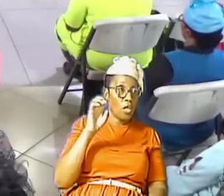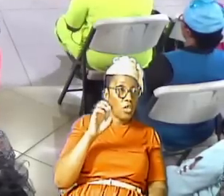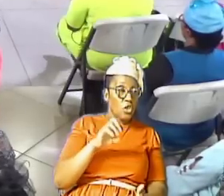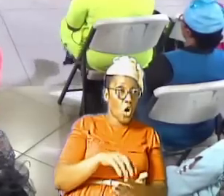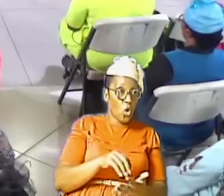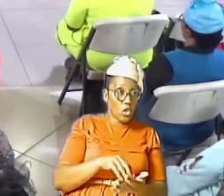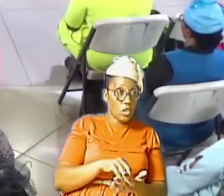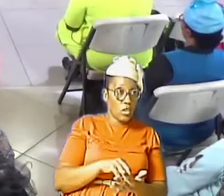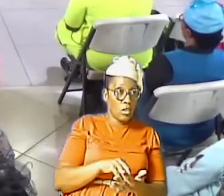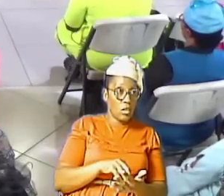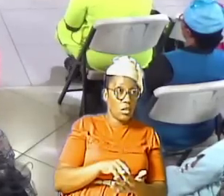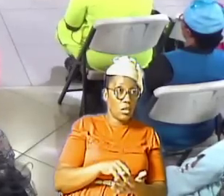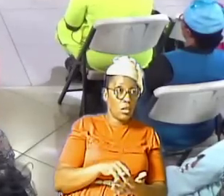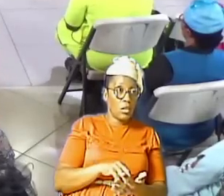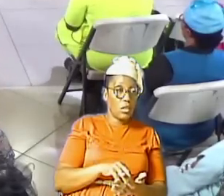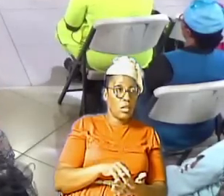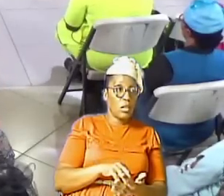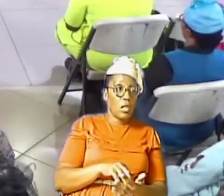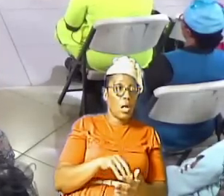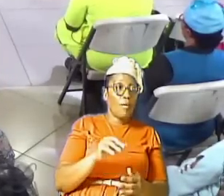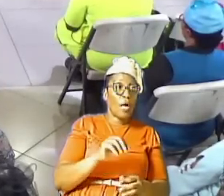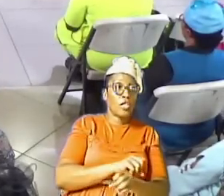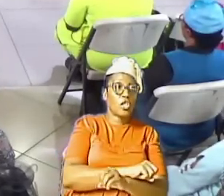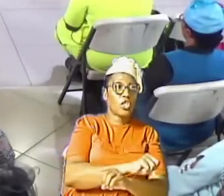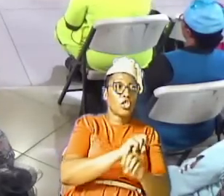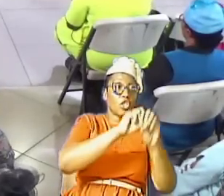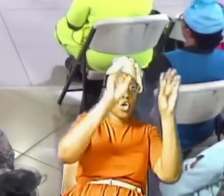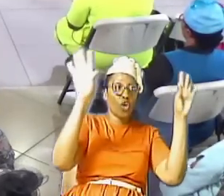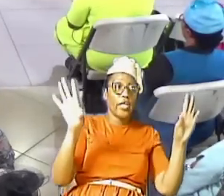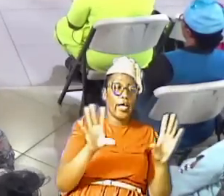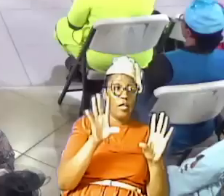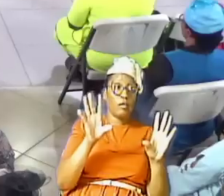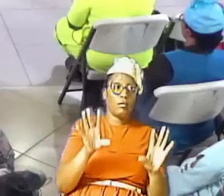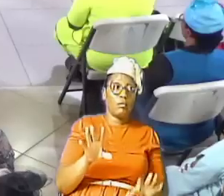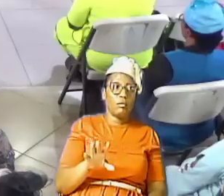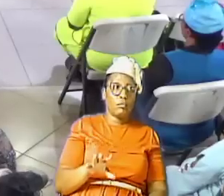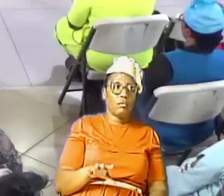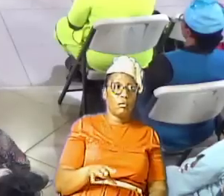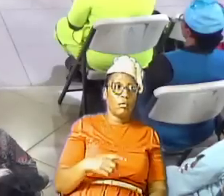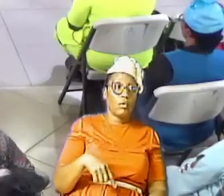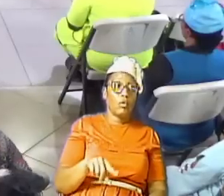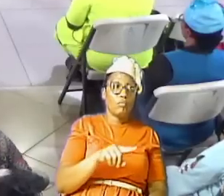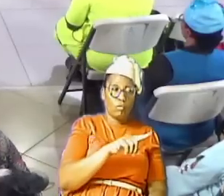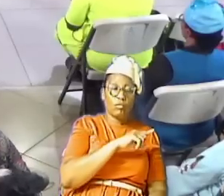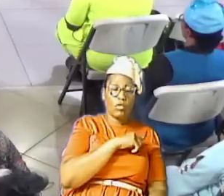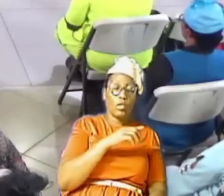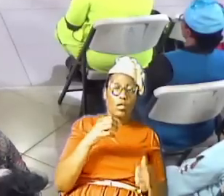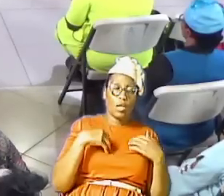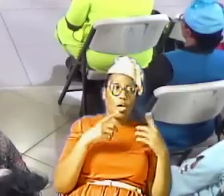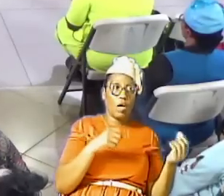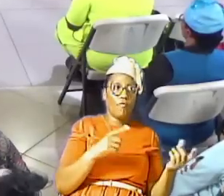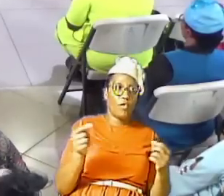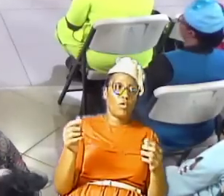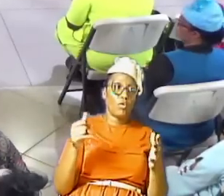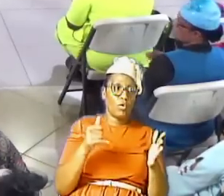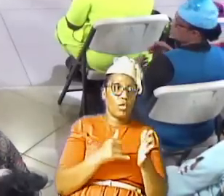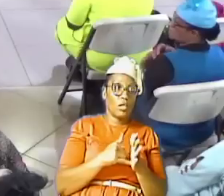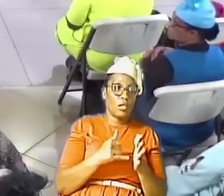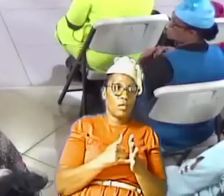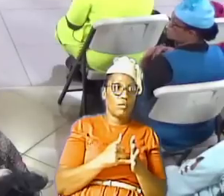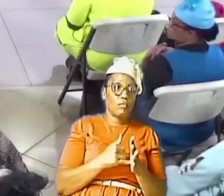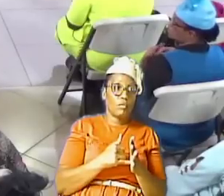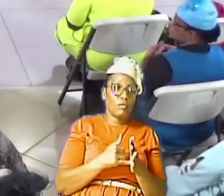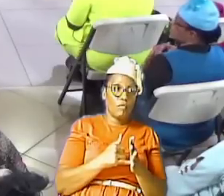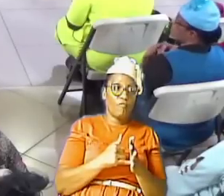minds that it is really a costly affair. But we just have to do it. We just have to have